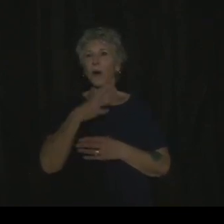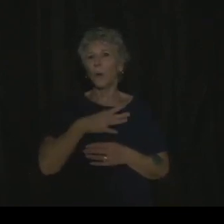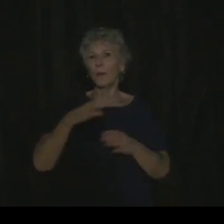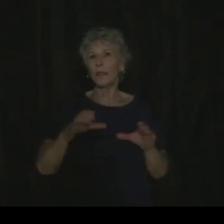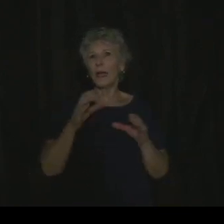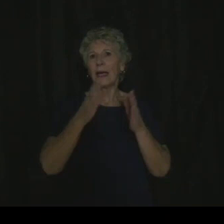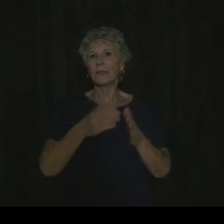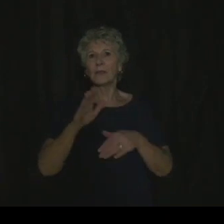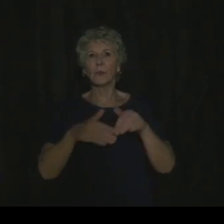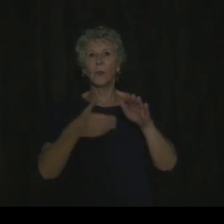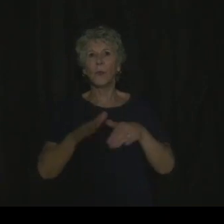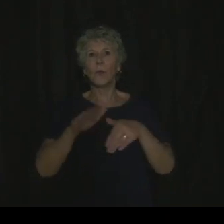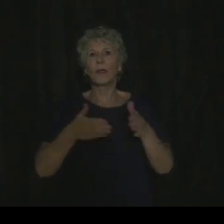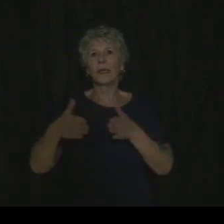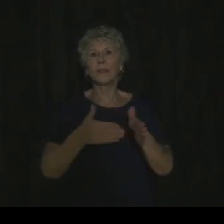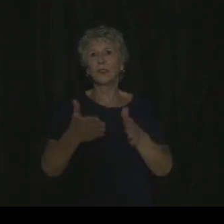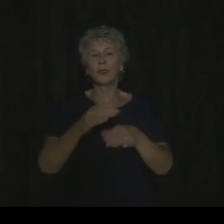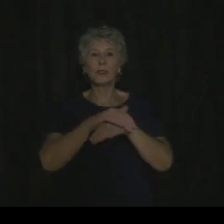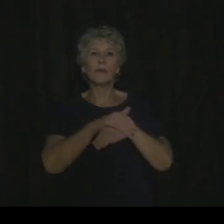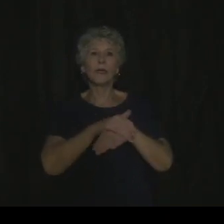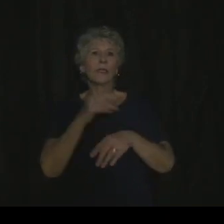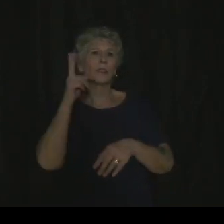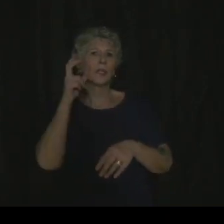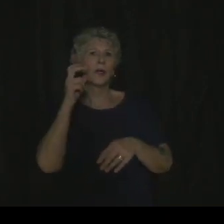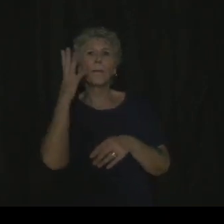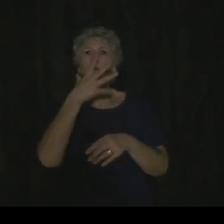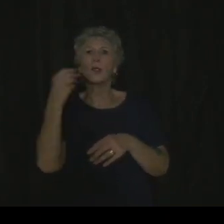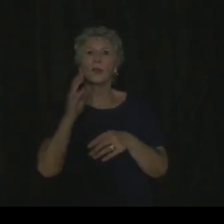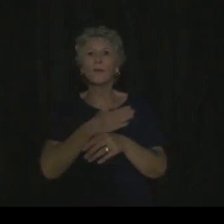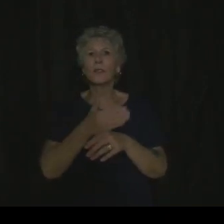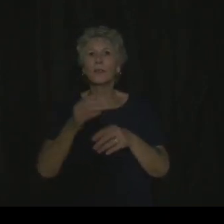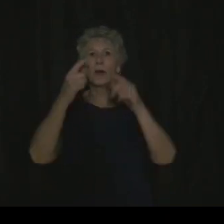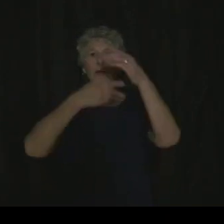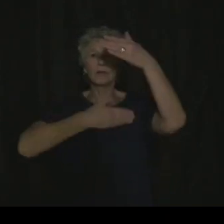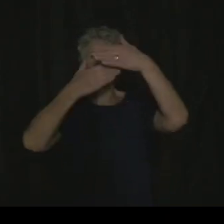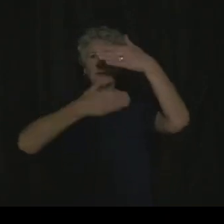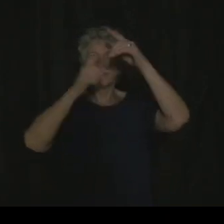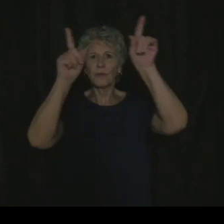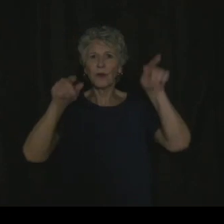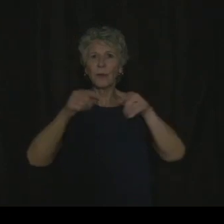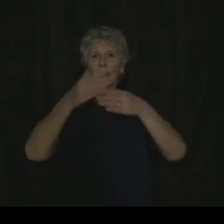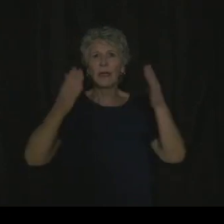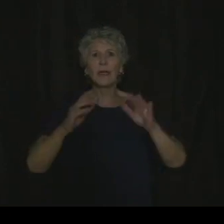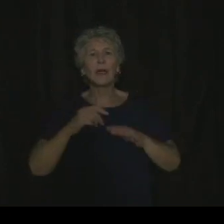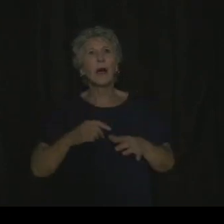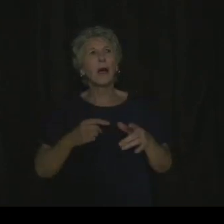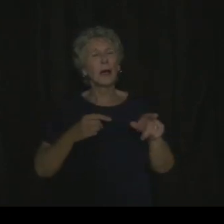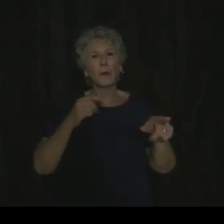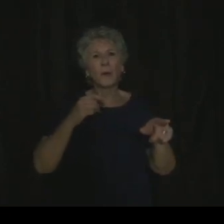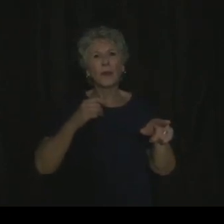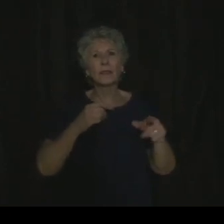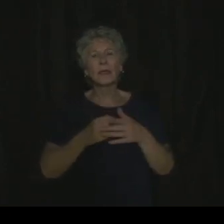the streets of London, and she heard a beautiful song coming from the window of a house. And it turns out it was a hymn written